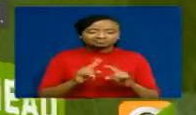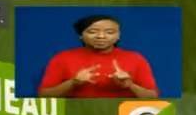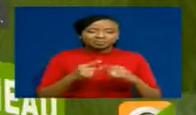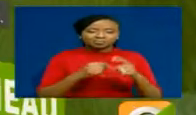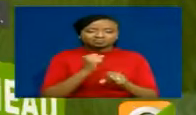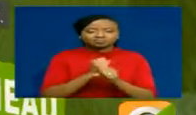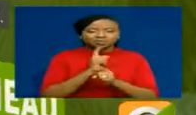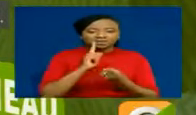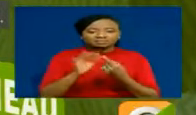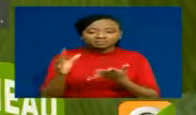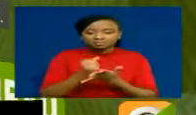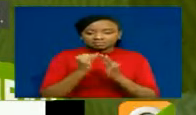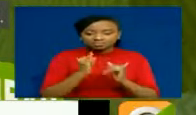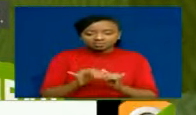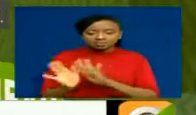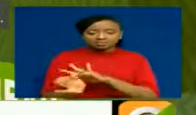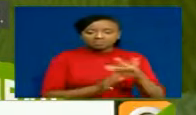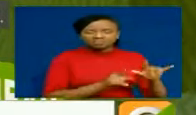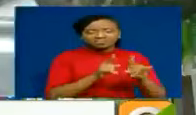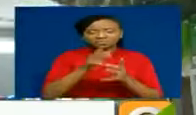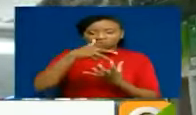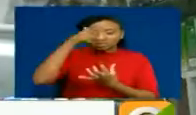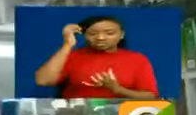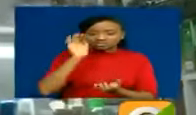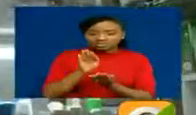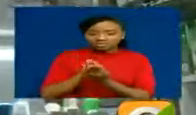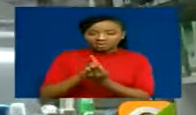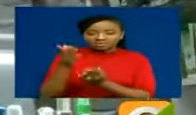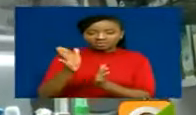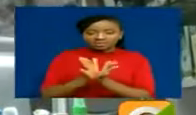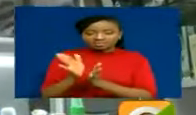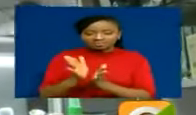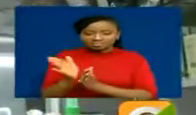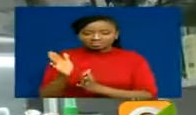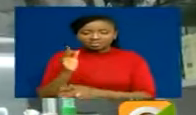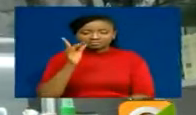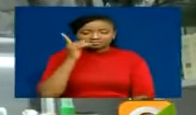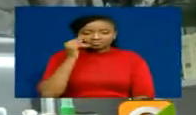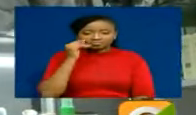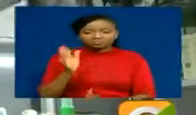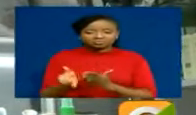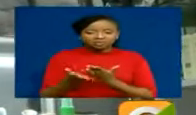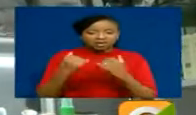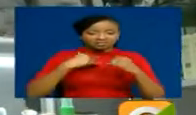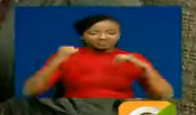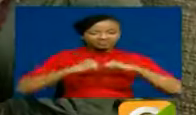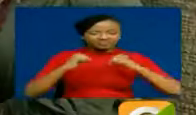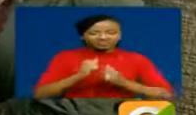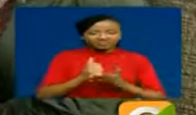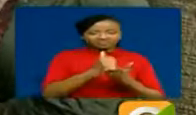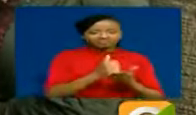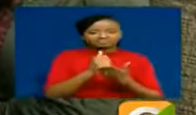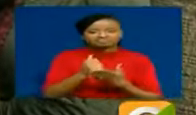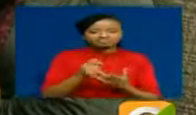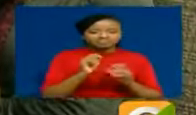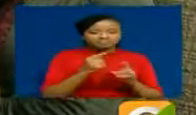Bank Kenya and the Kenya National Chamber of Commerce and Industries Mombasa branch have signed a deal to enable small and medium-sized traders to